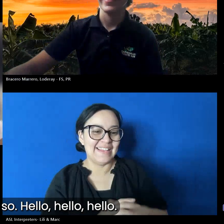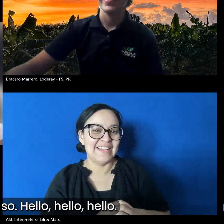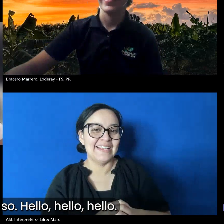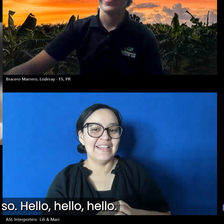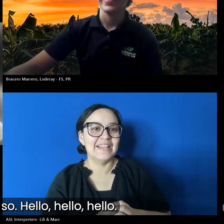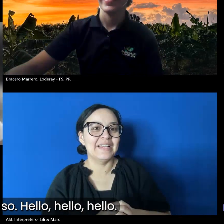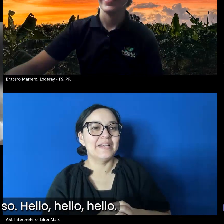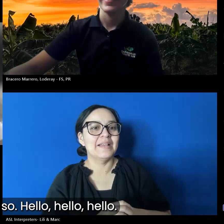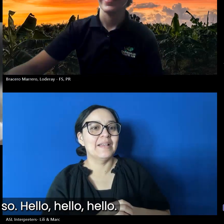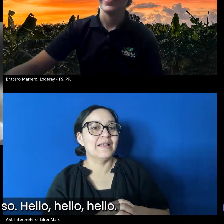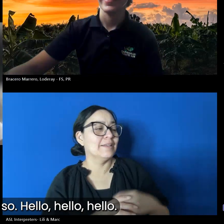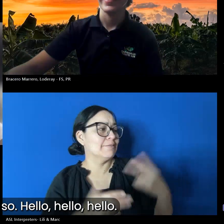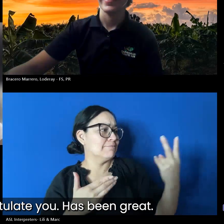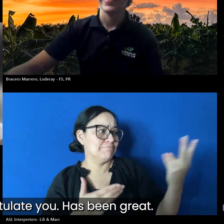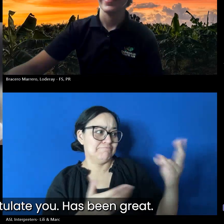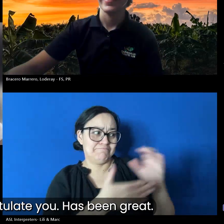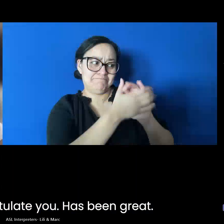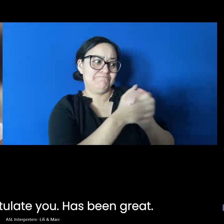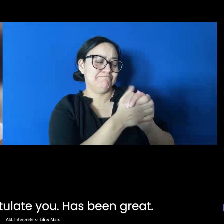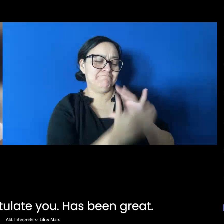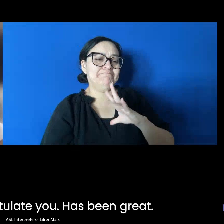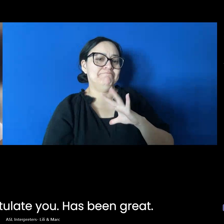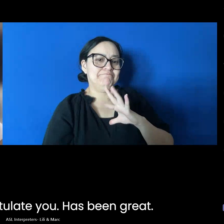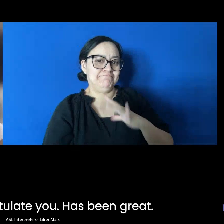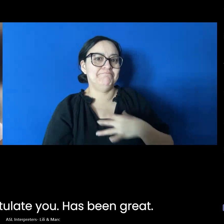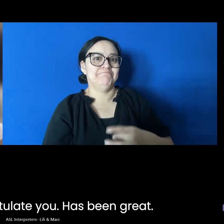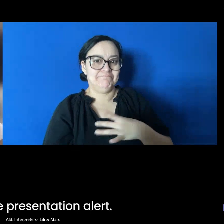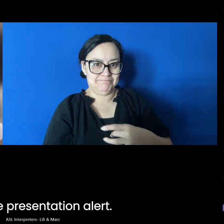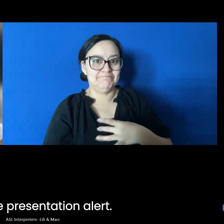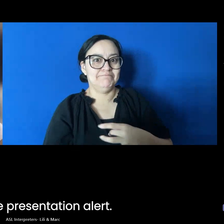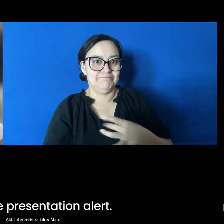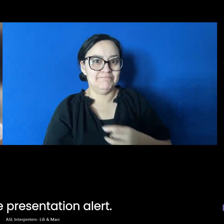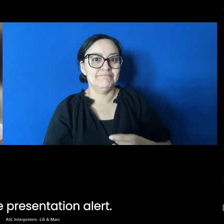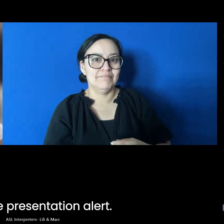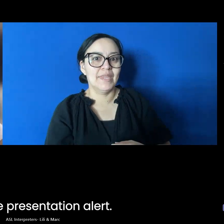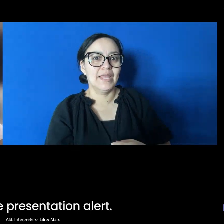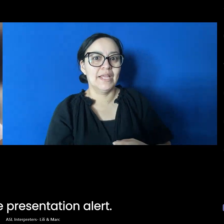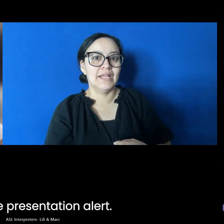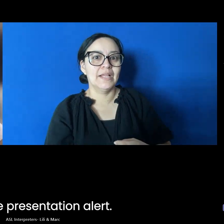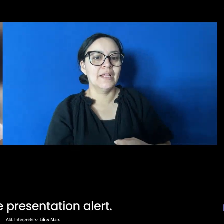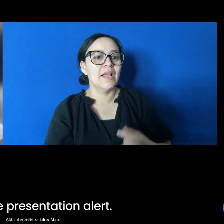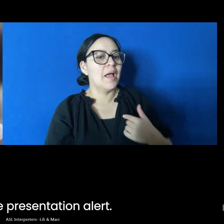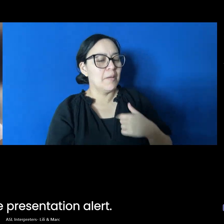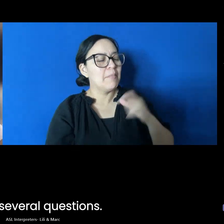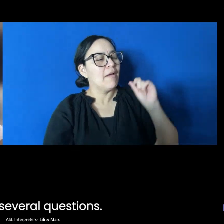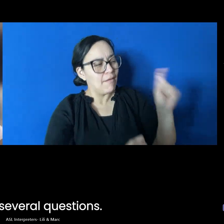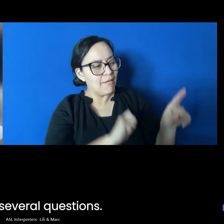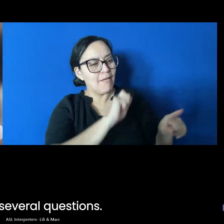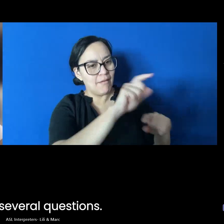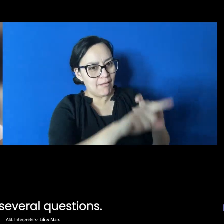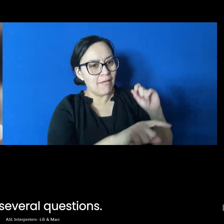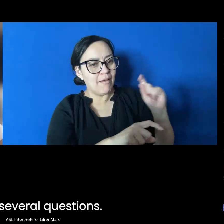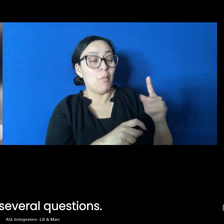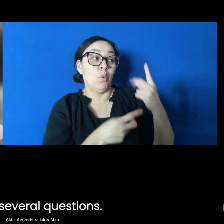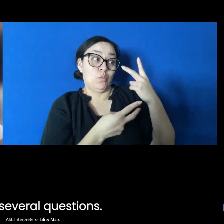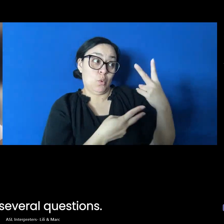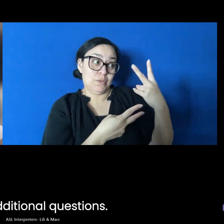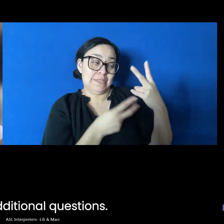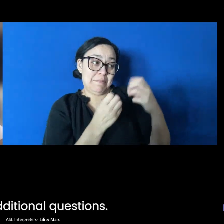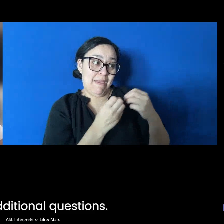hello. Let me congratulate you. It has been great. I like your presentation a lot. I had several